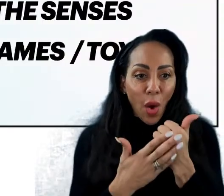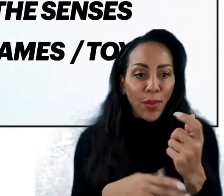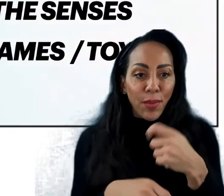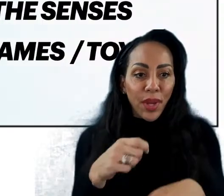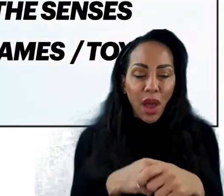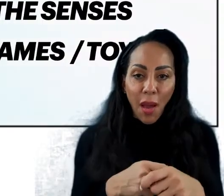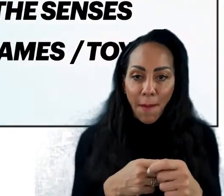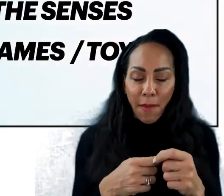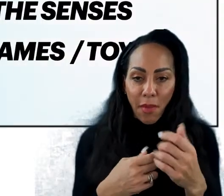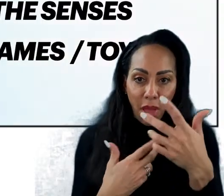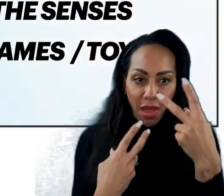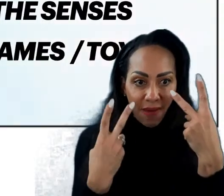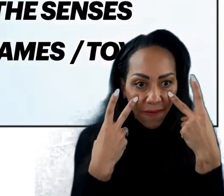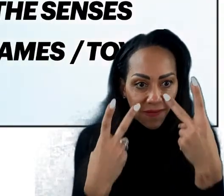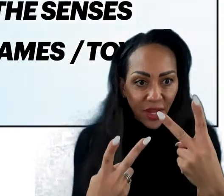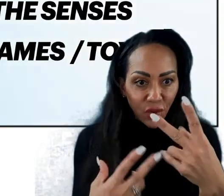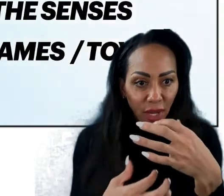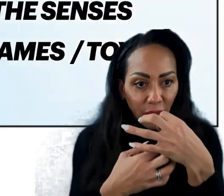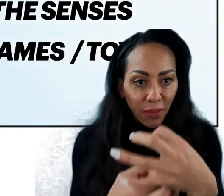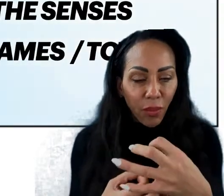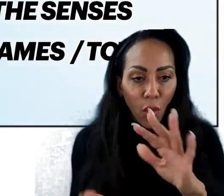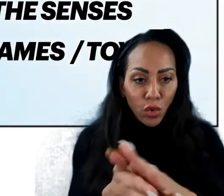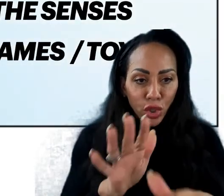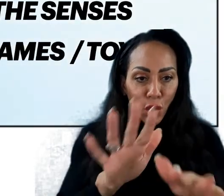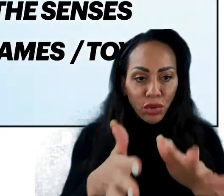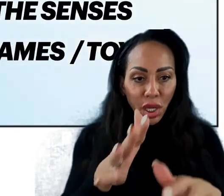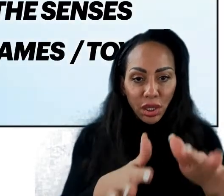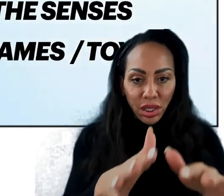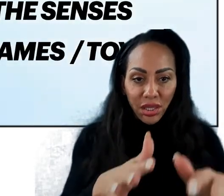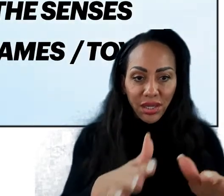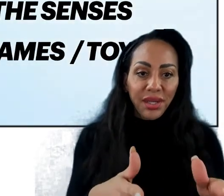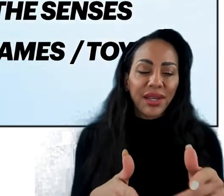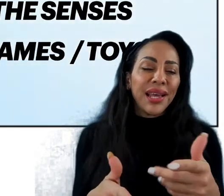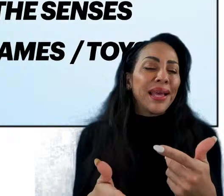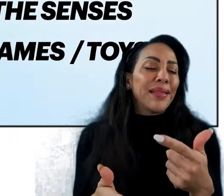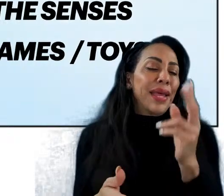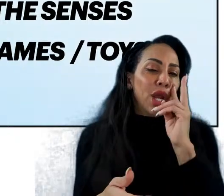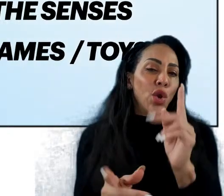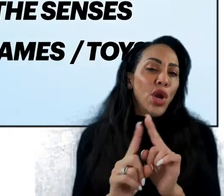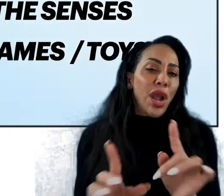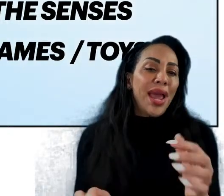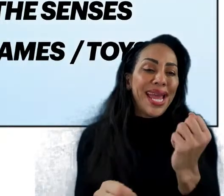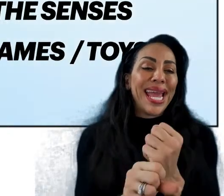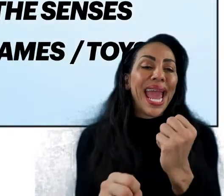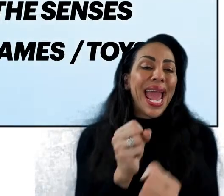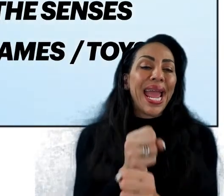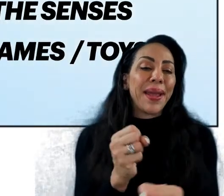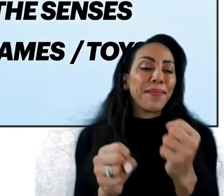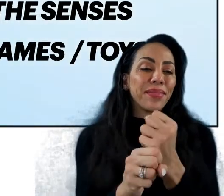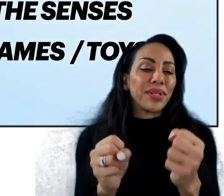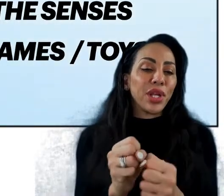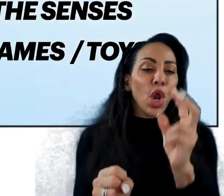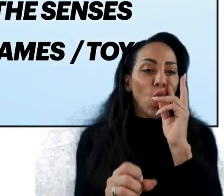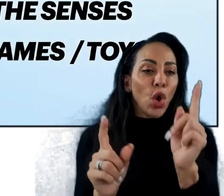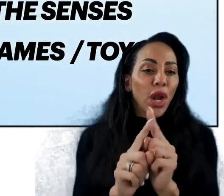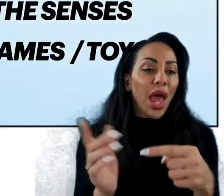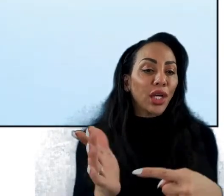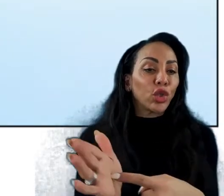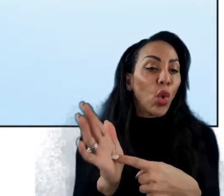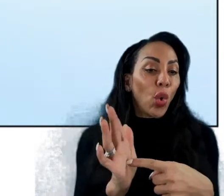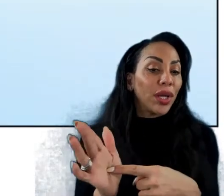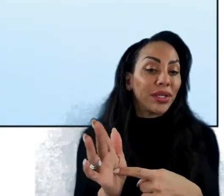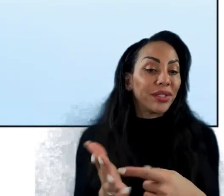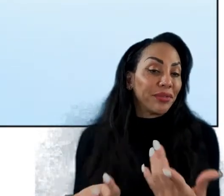And how a lot of them also started to behave like games. Like they would tend to be quite fun and like toys. So